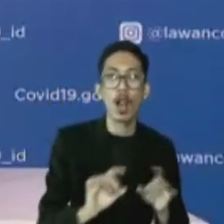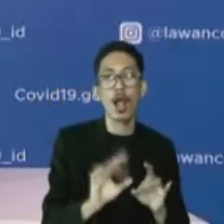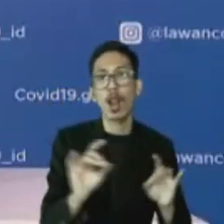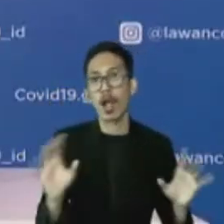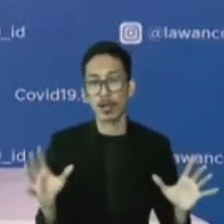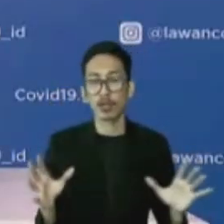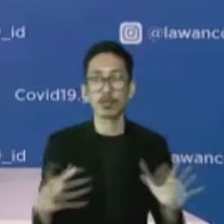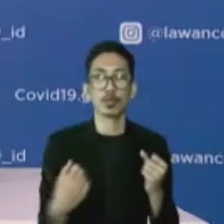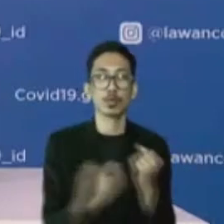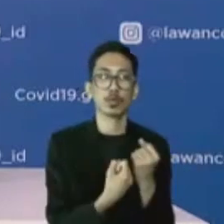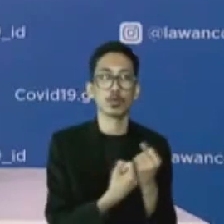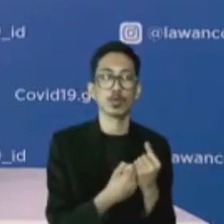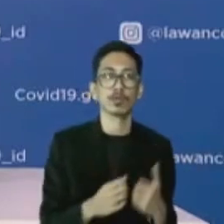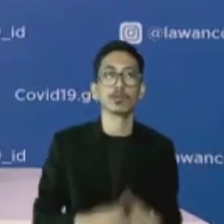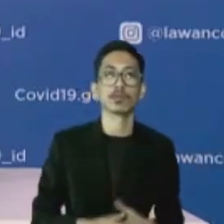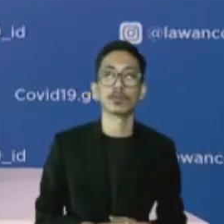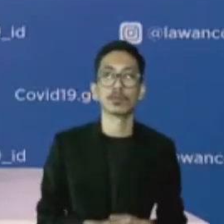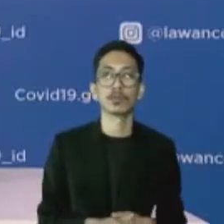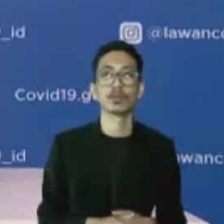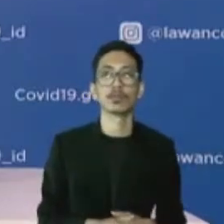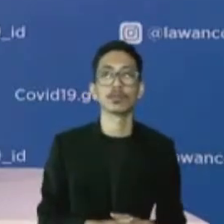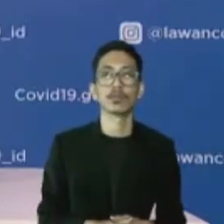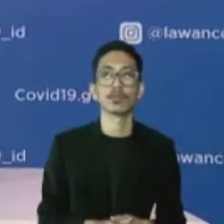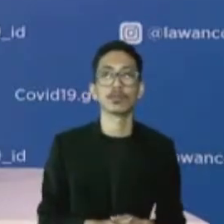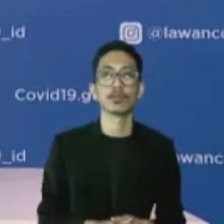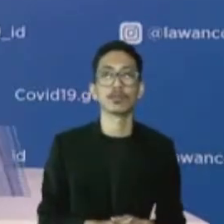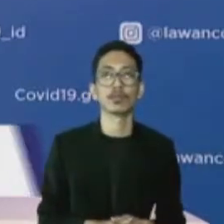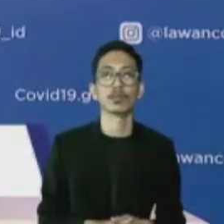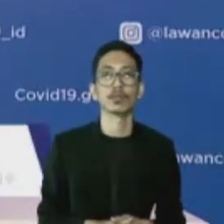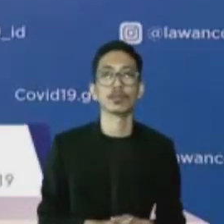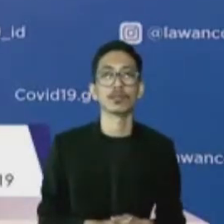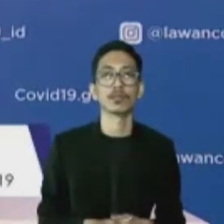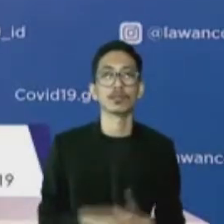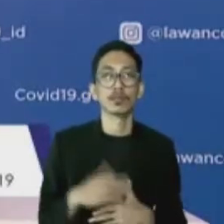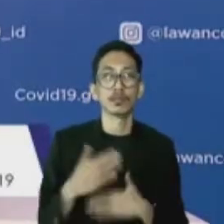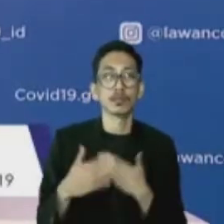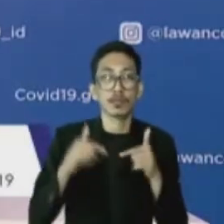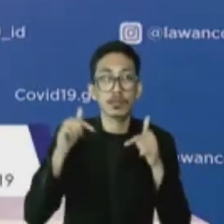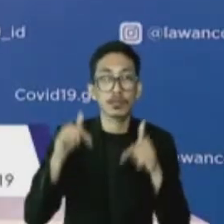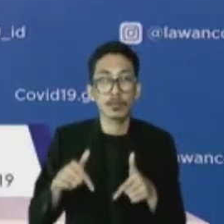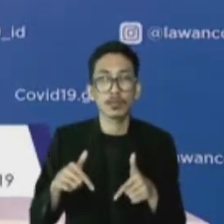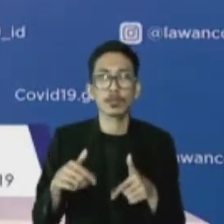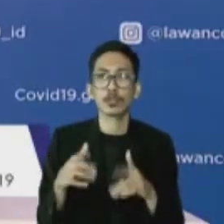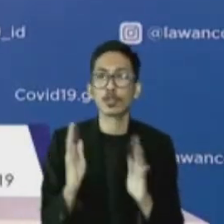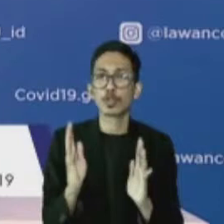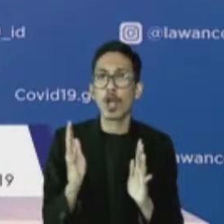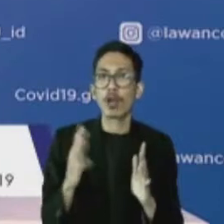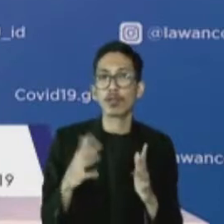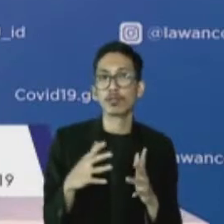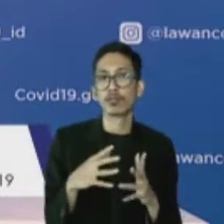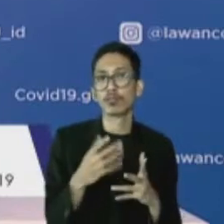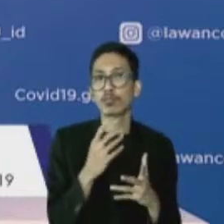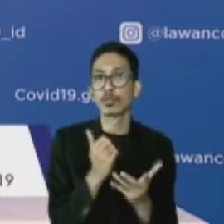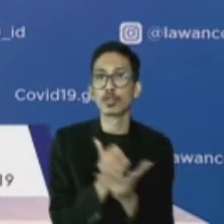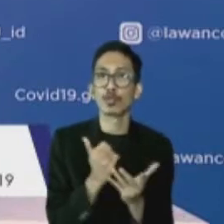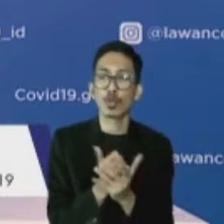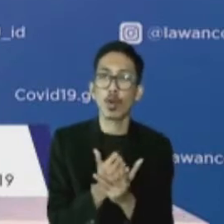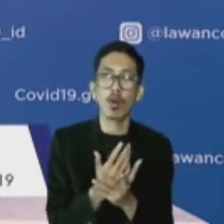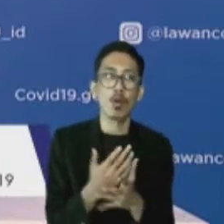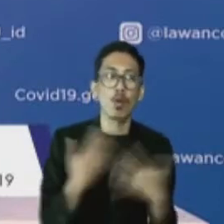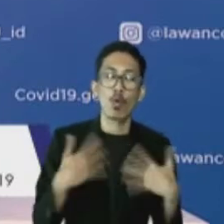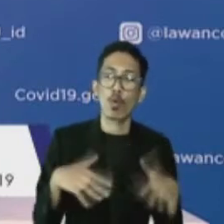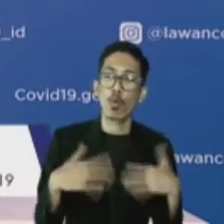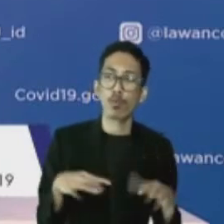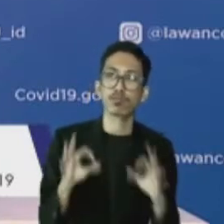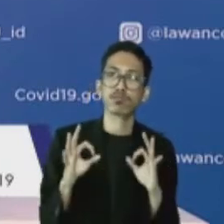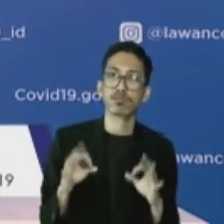Therefore, in this phase opening period, these achievements must be maintained. By applying the disciplines